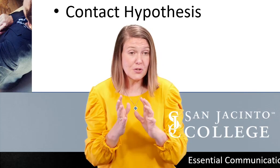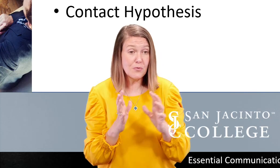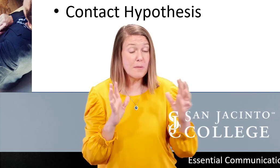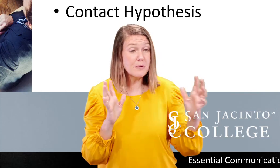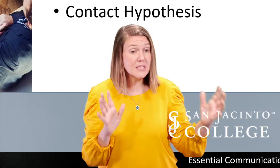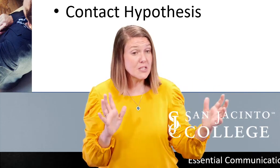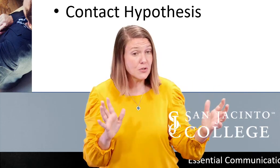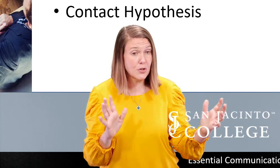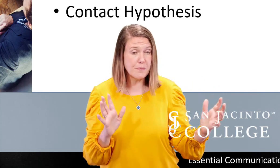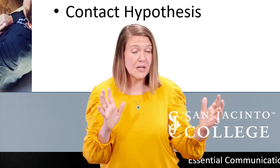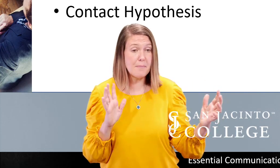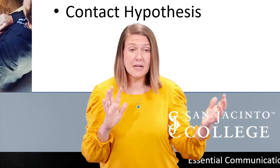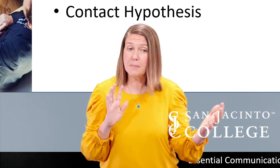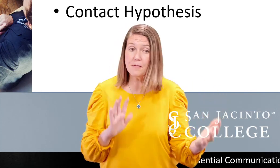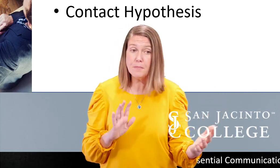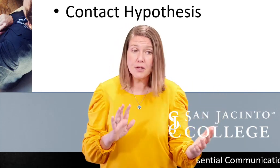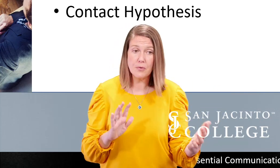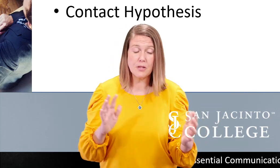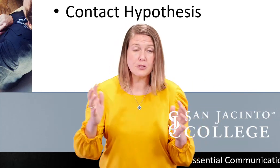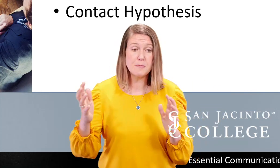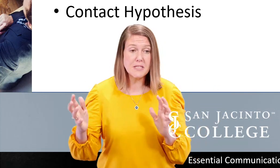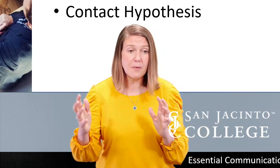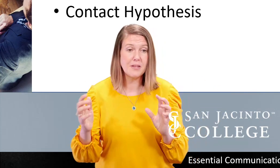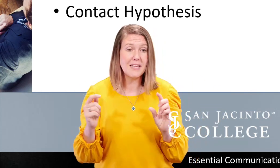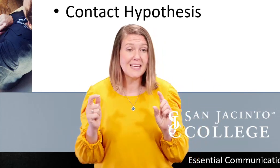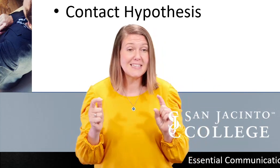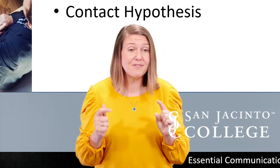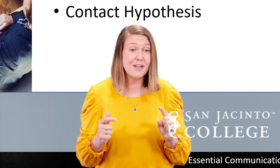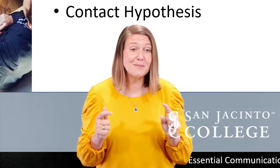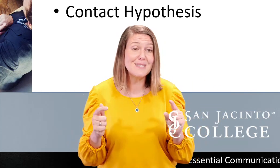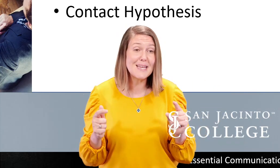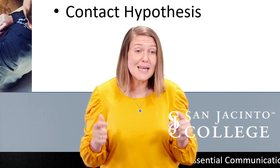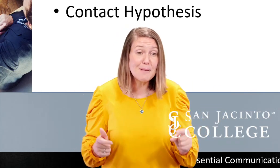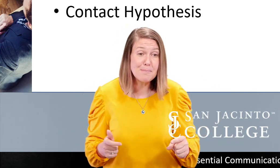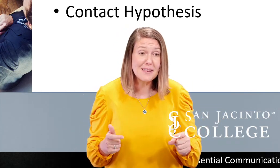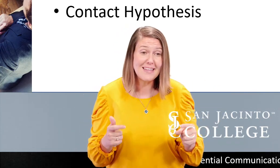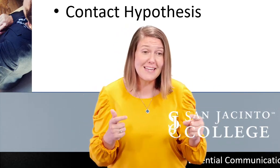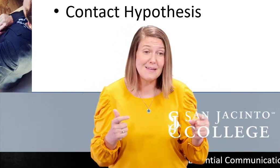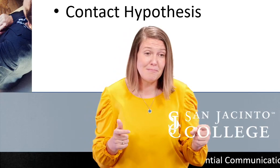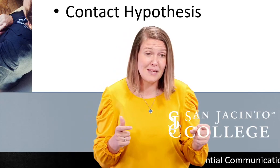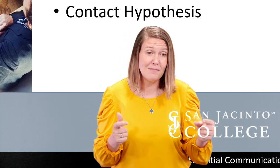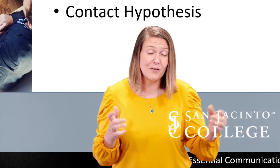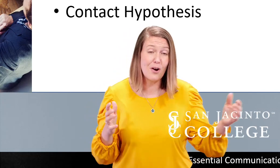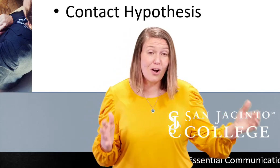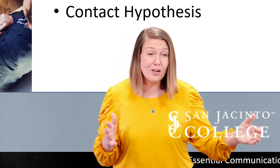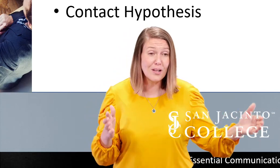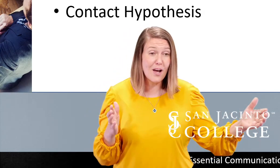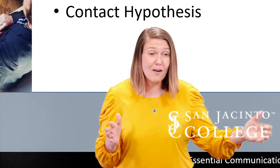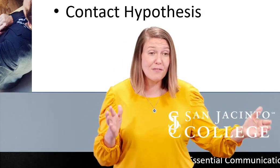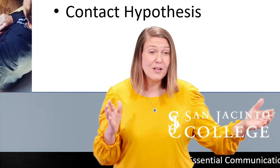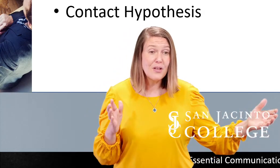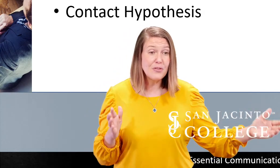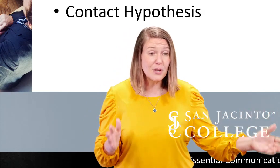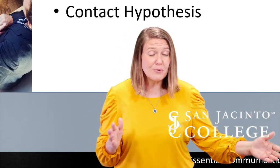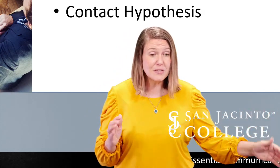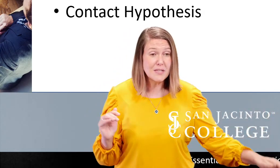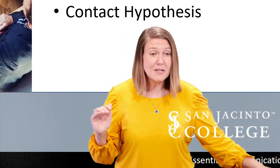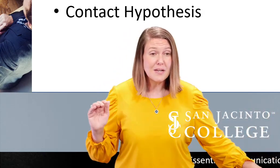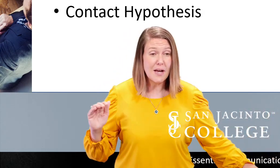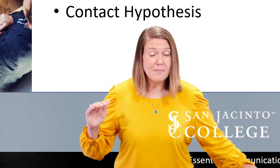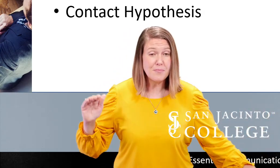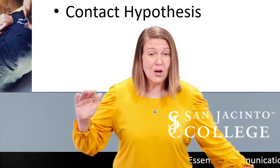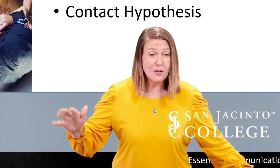person who represents a group that I may not be familiar with or spend time with? It develops empathy in me for all of